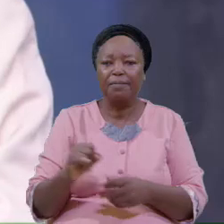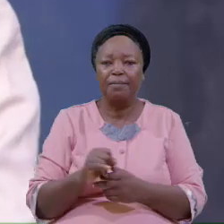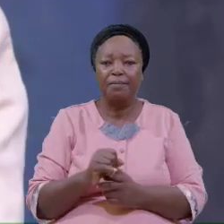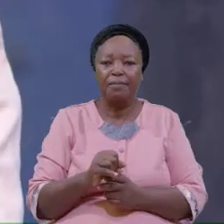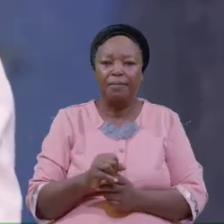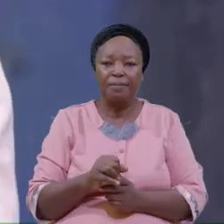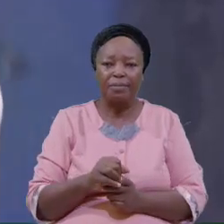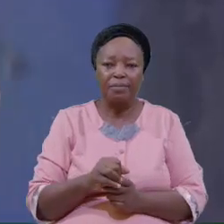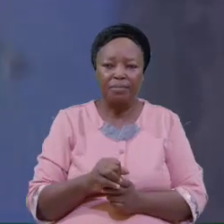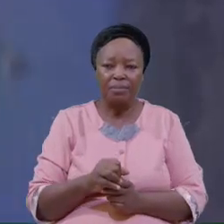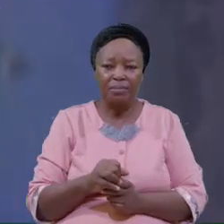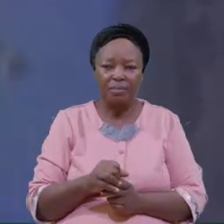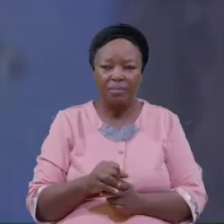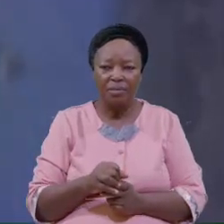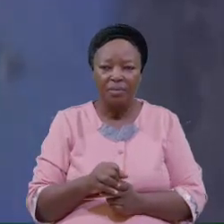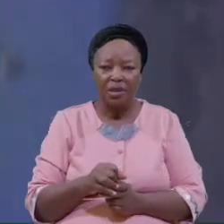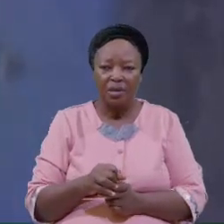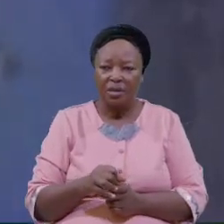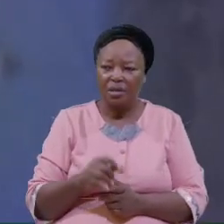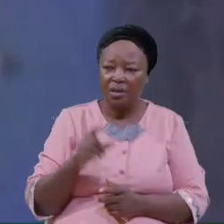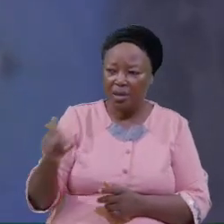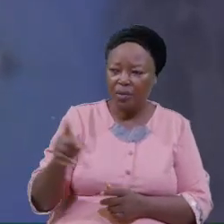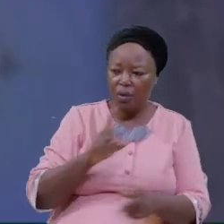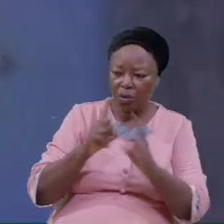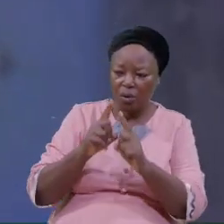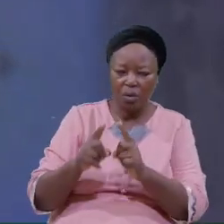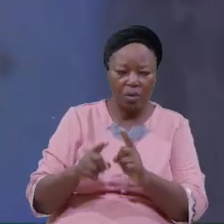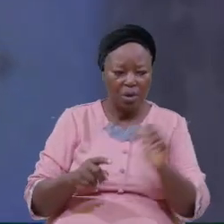A speaks, B speaks.